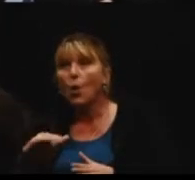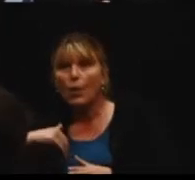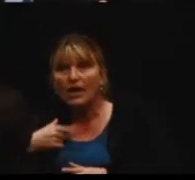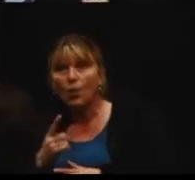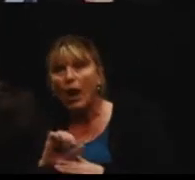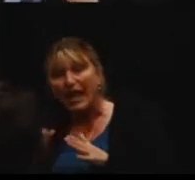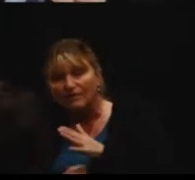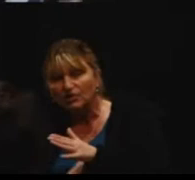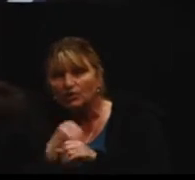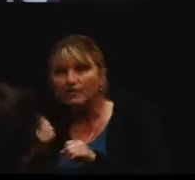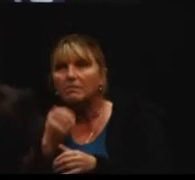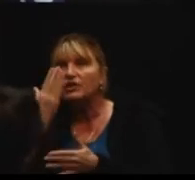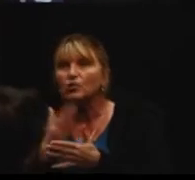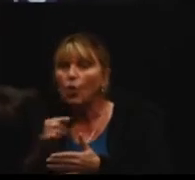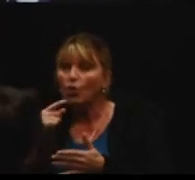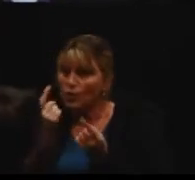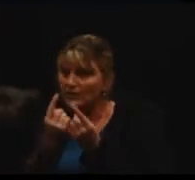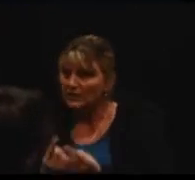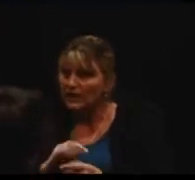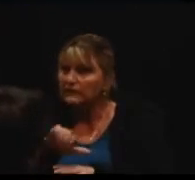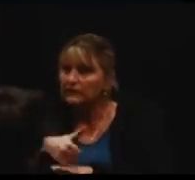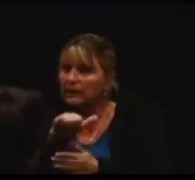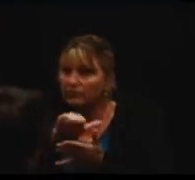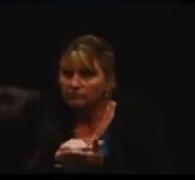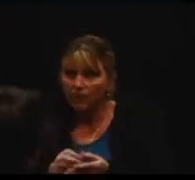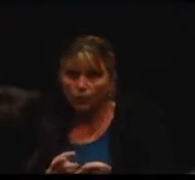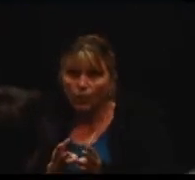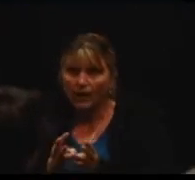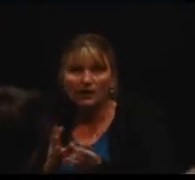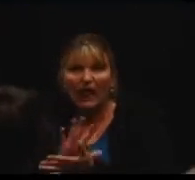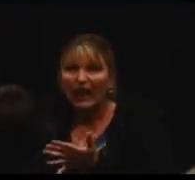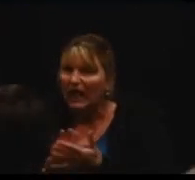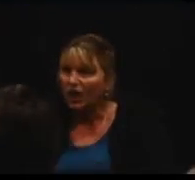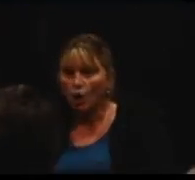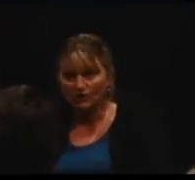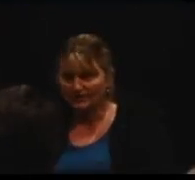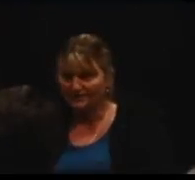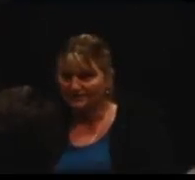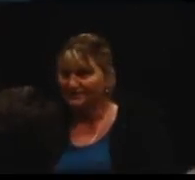issues right. Excellent. And finally, Antony Royale.